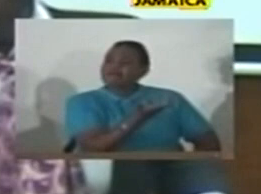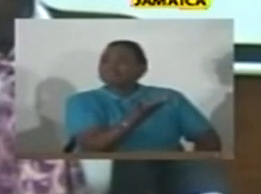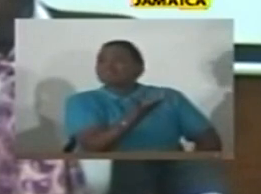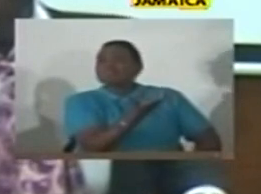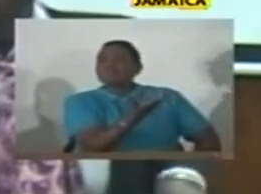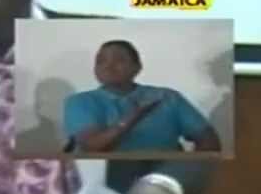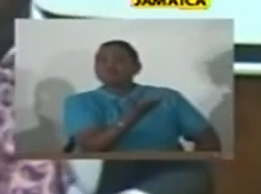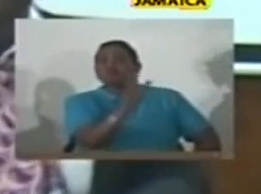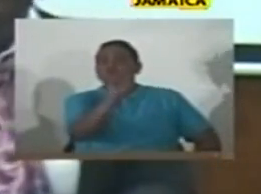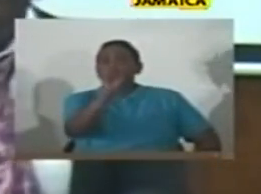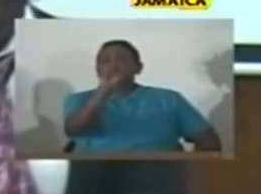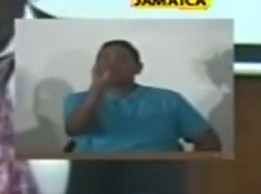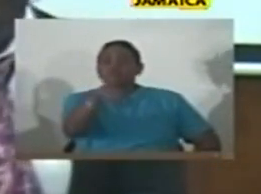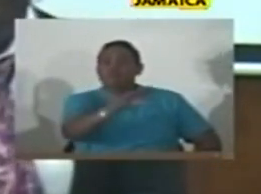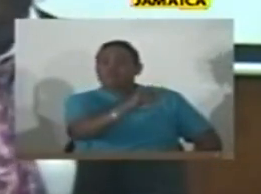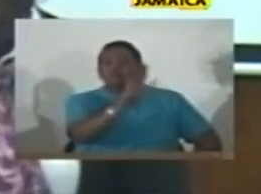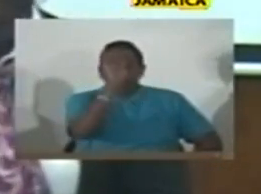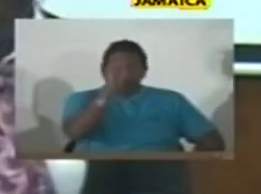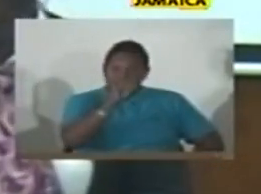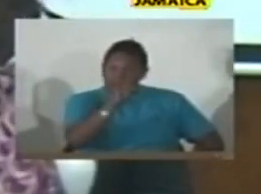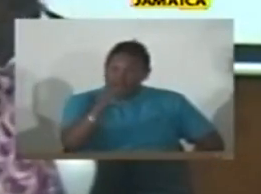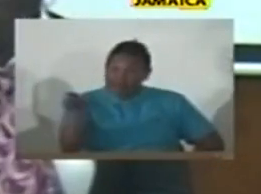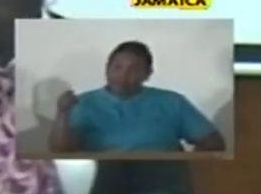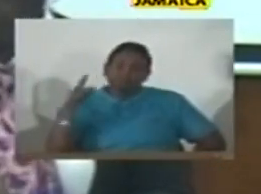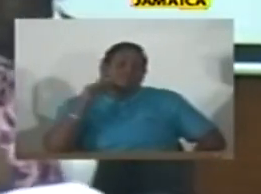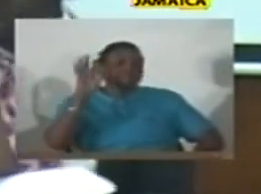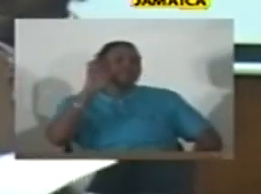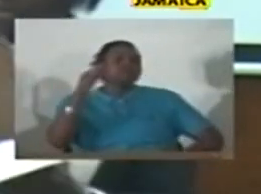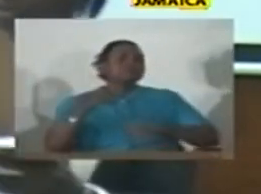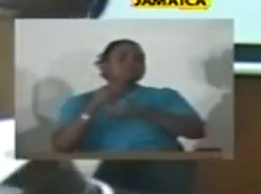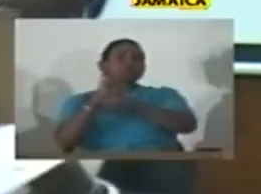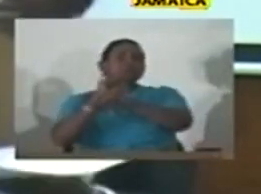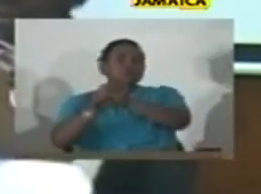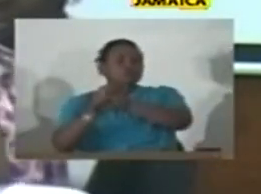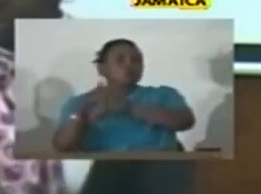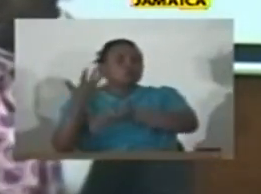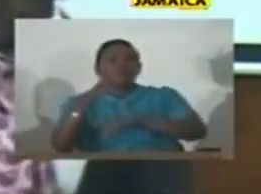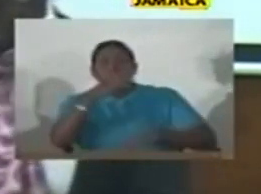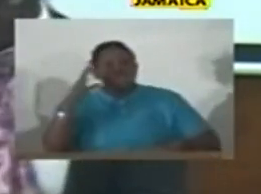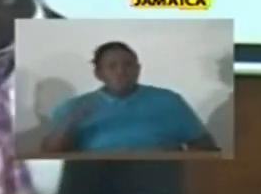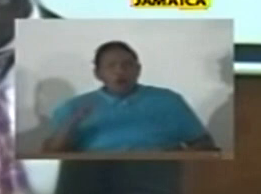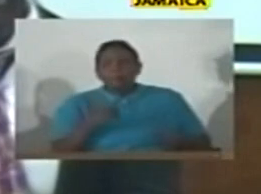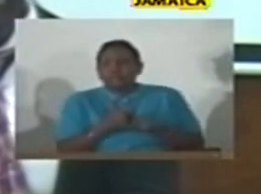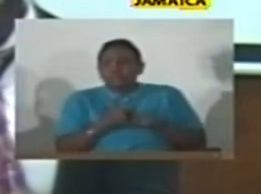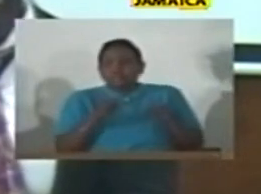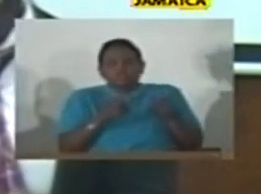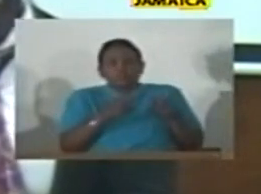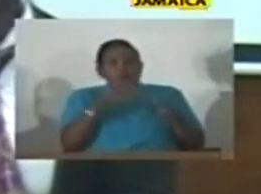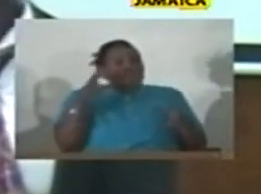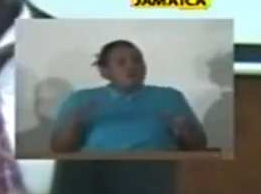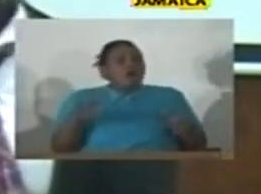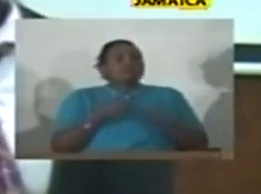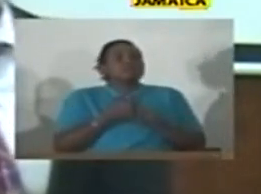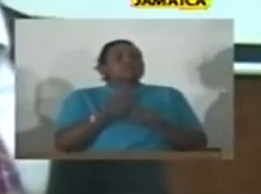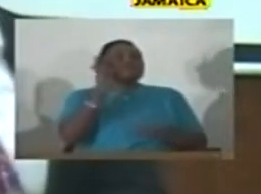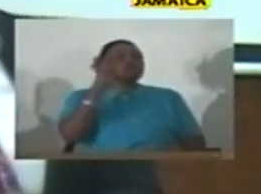have 30% that they are going to plant, and they are making sure that farmers, the small farmers, will be